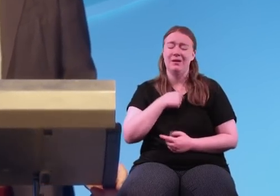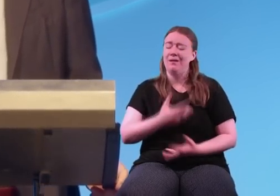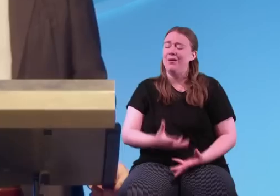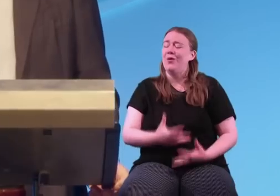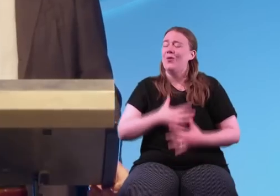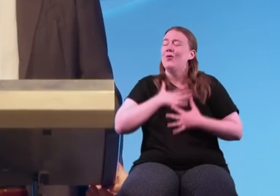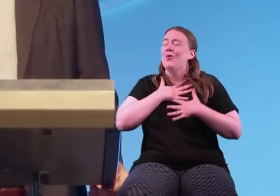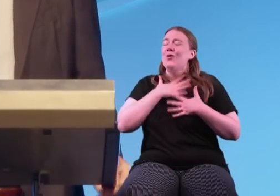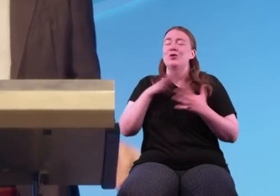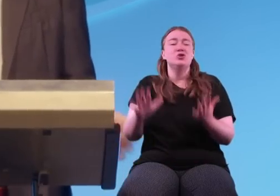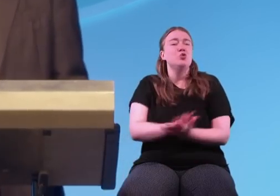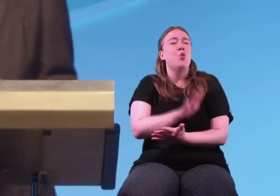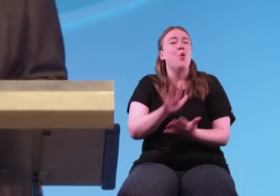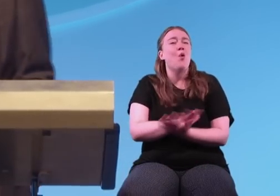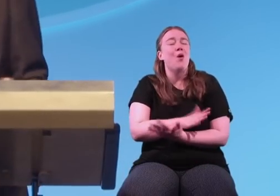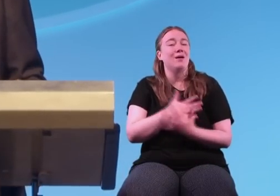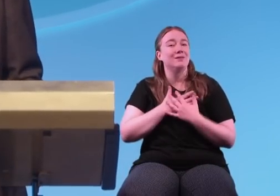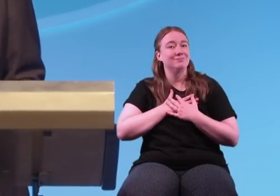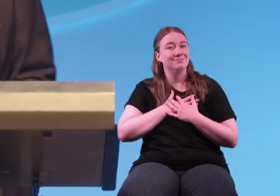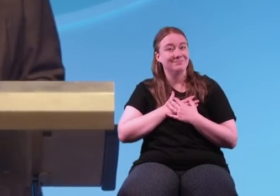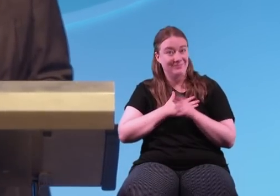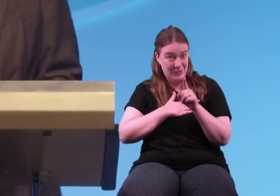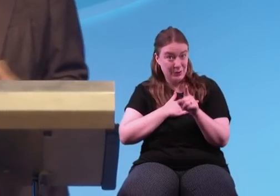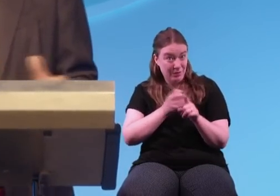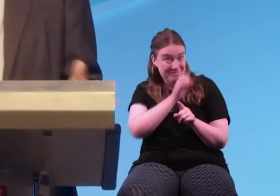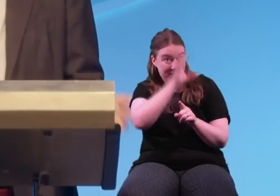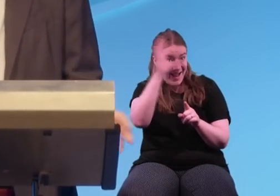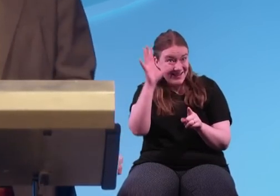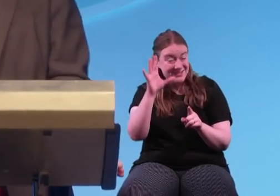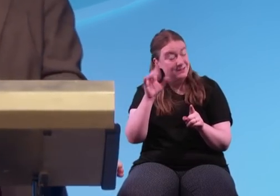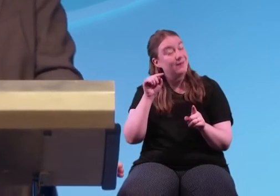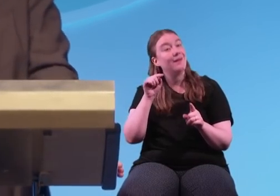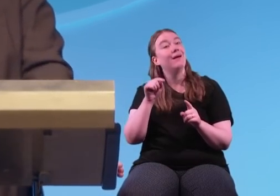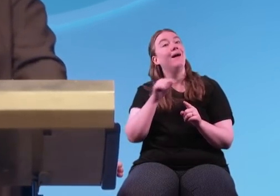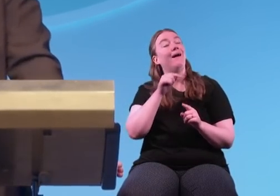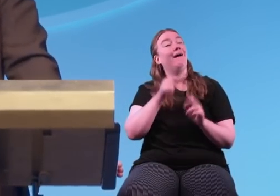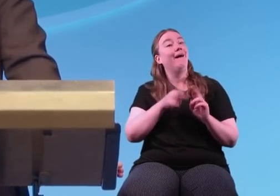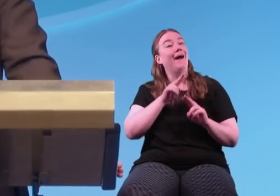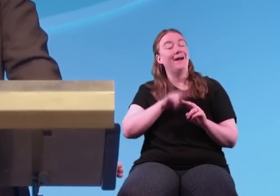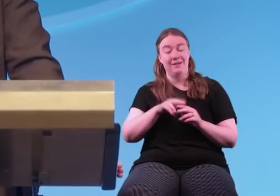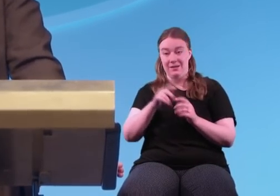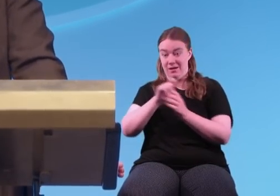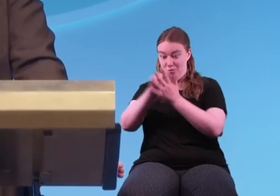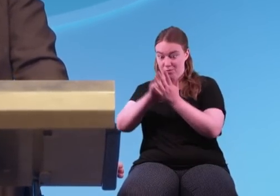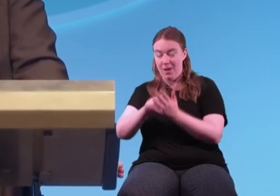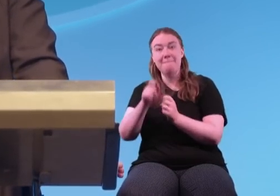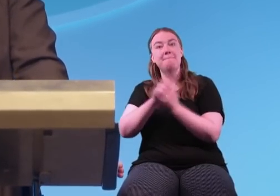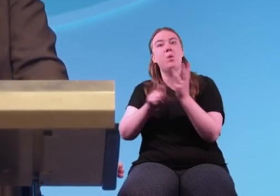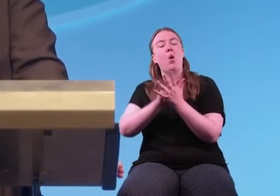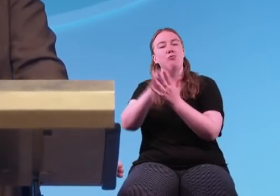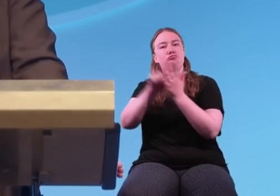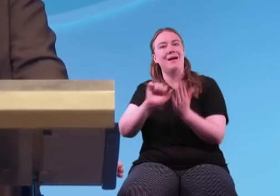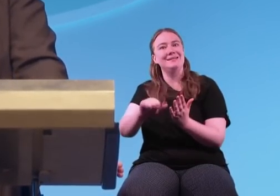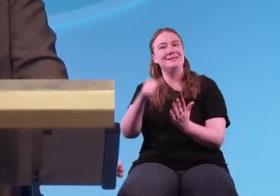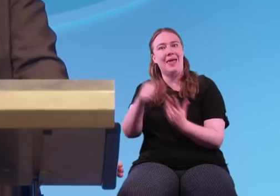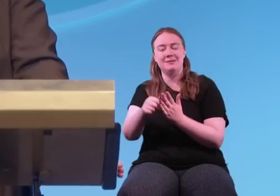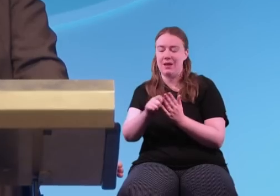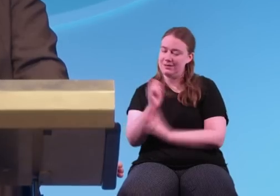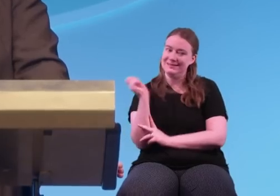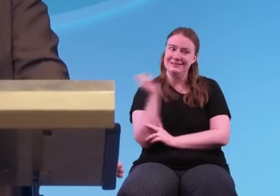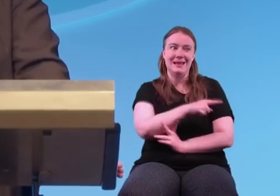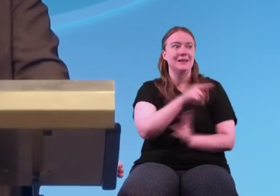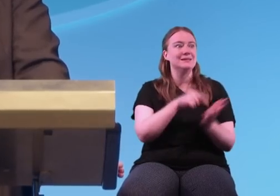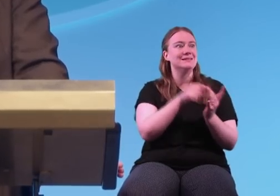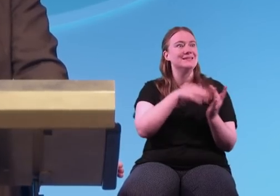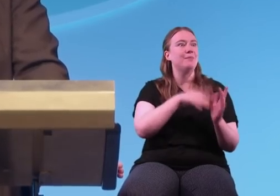joy. Now, you can imagine, at least I can imagine, if this was read out to the congregation where Timothy was serving, you can imagine that